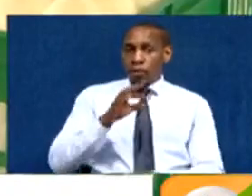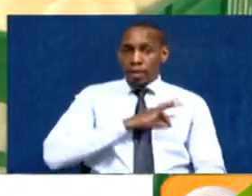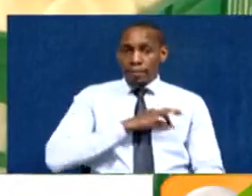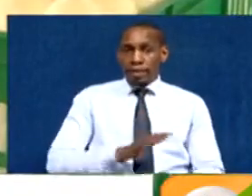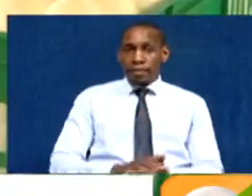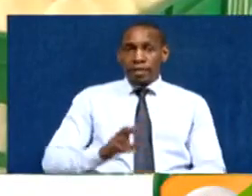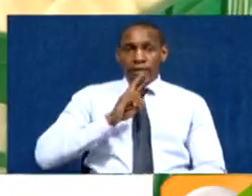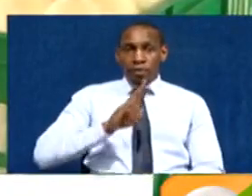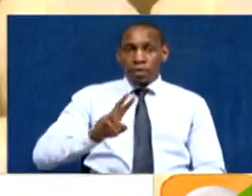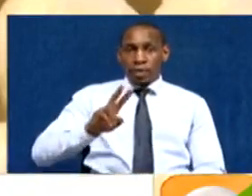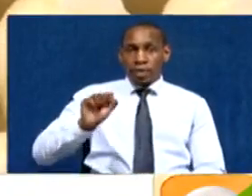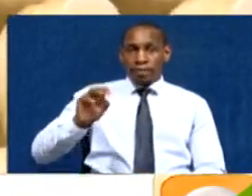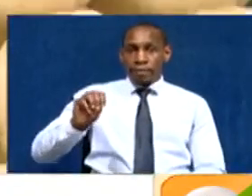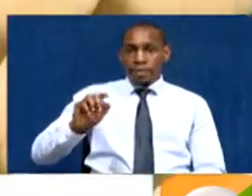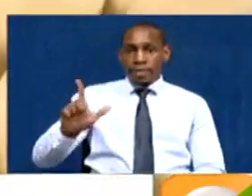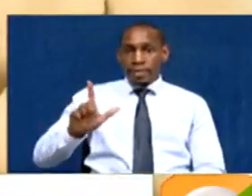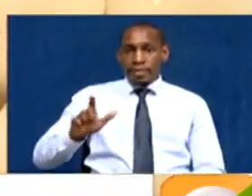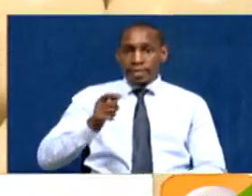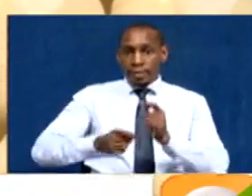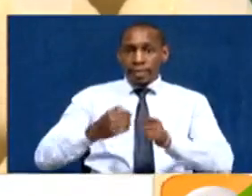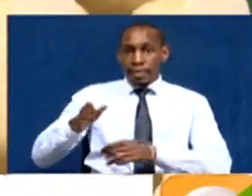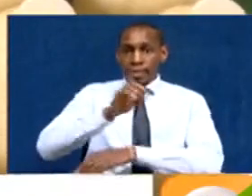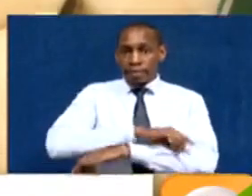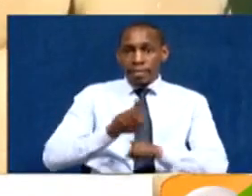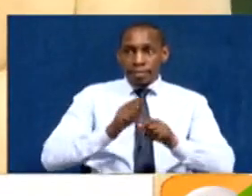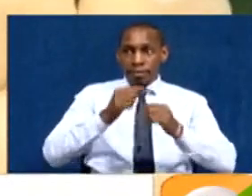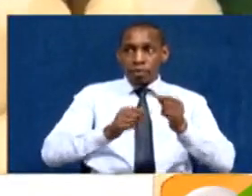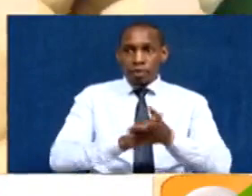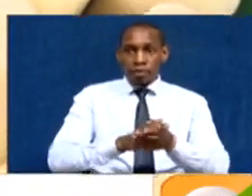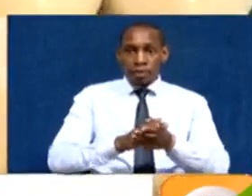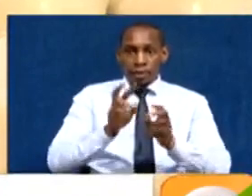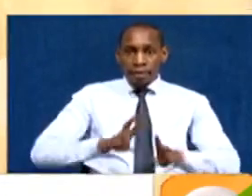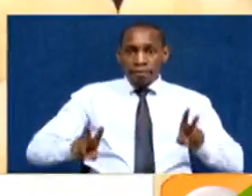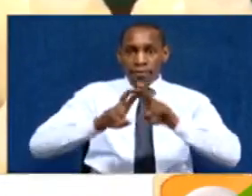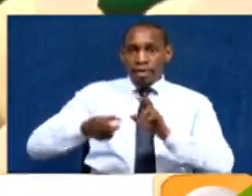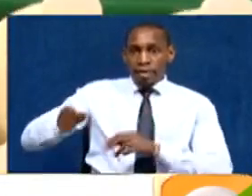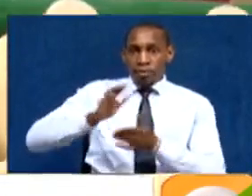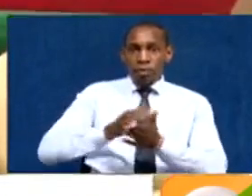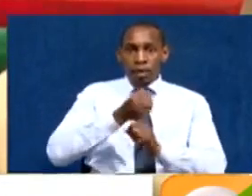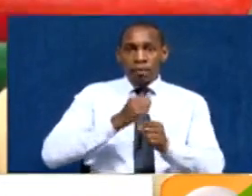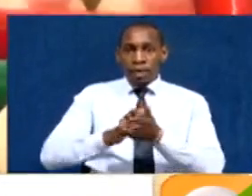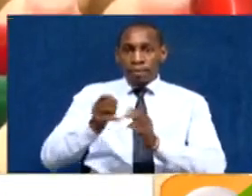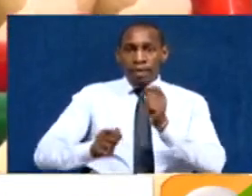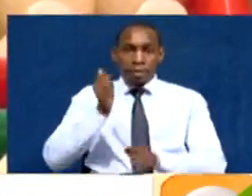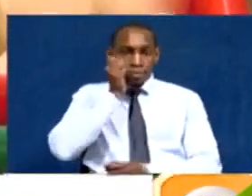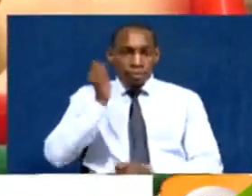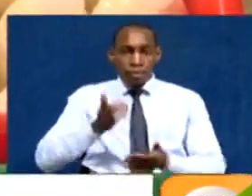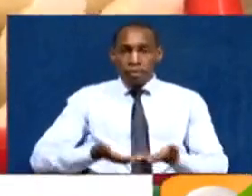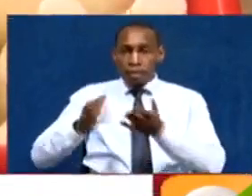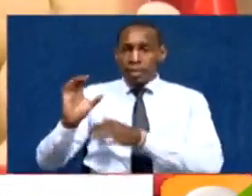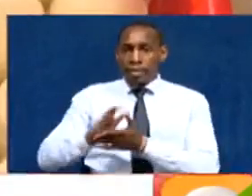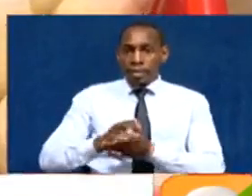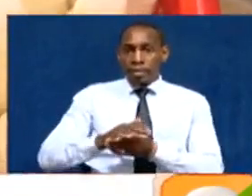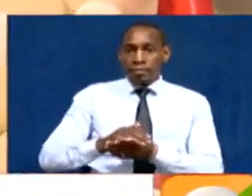about 250 liters of milk daily and have gone ahead with value addition to make yogurt, which they sell to customers